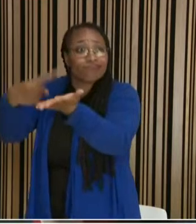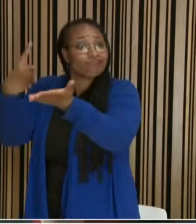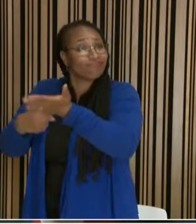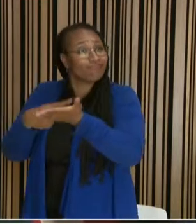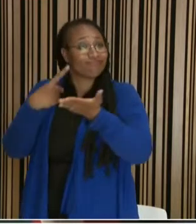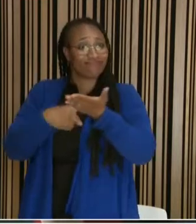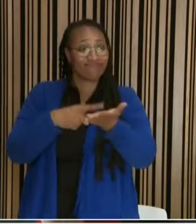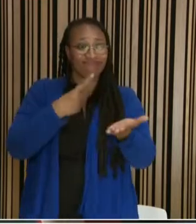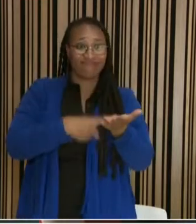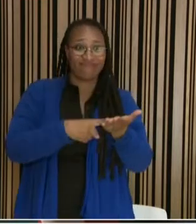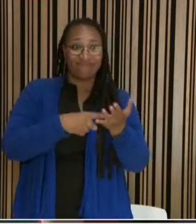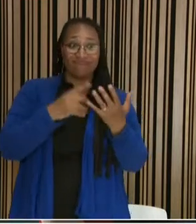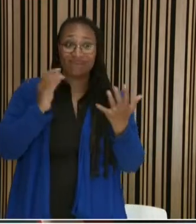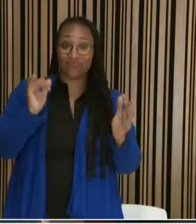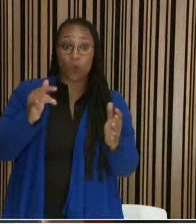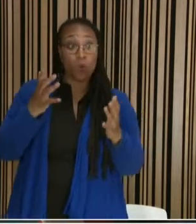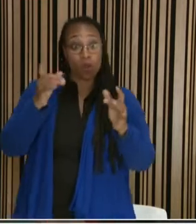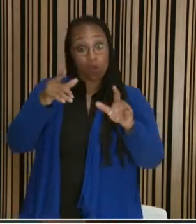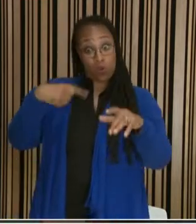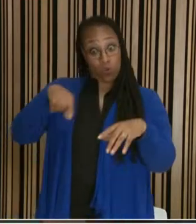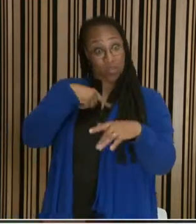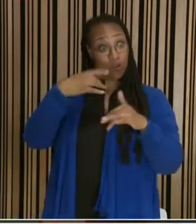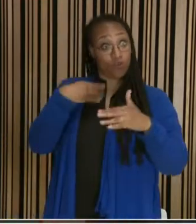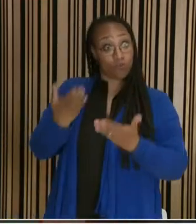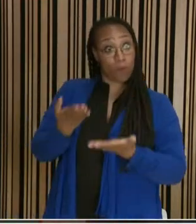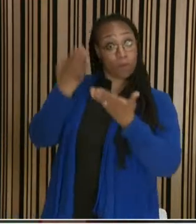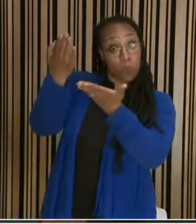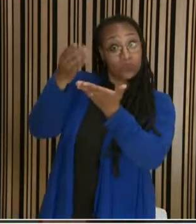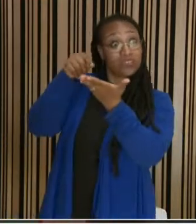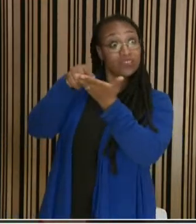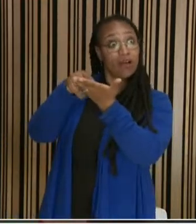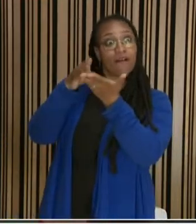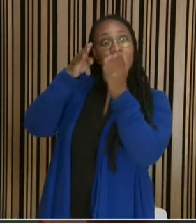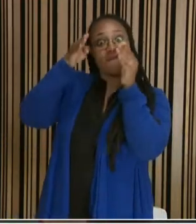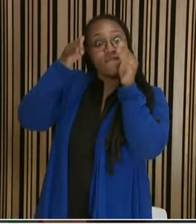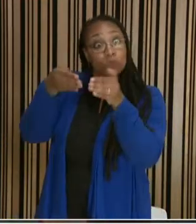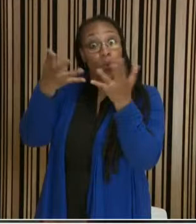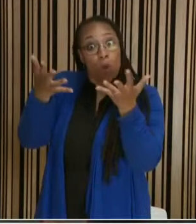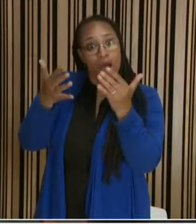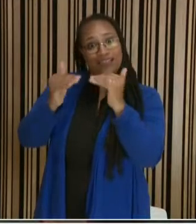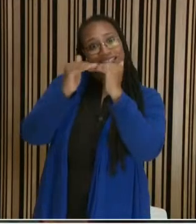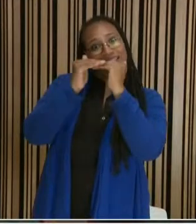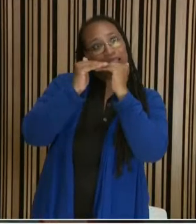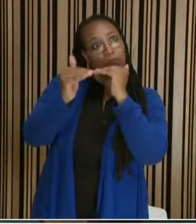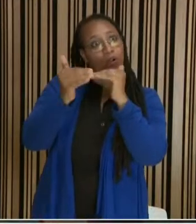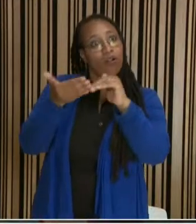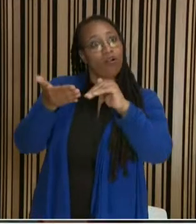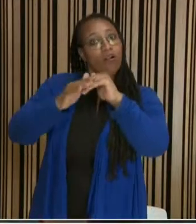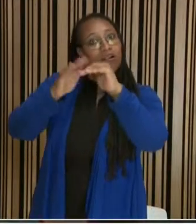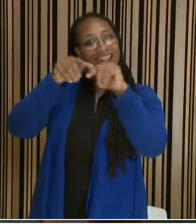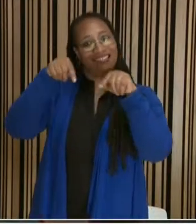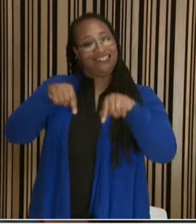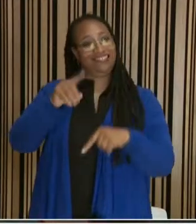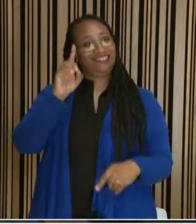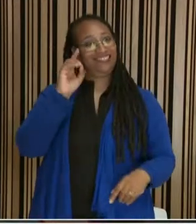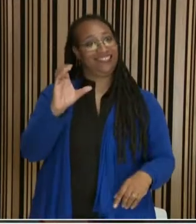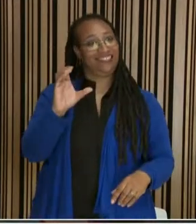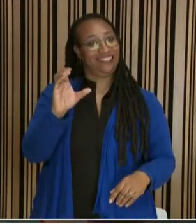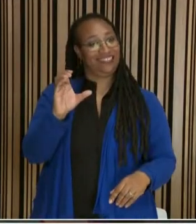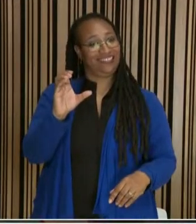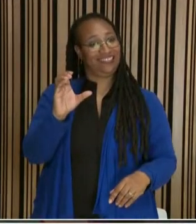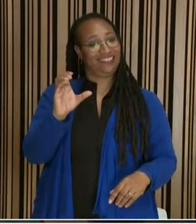proposal is we're focused on the fiscal stability of the district, and we think that we have made very